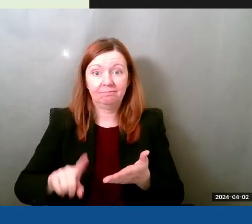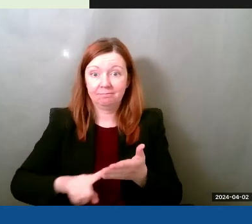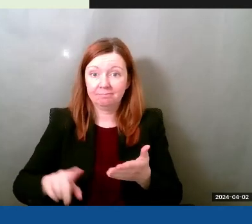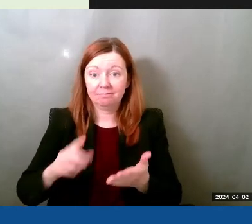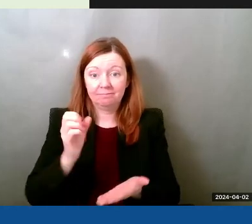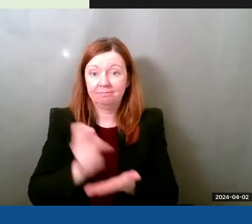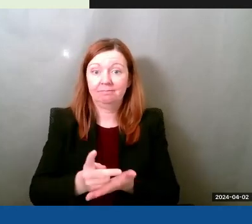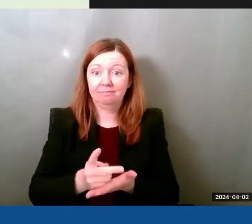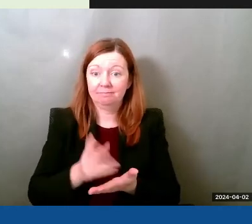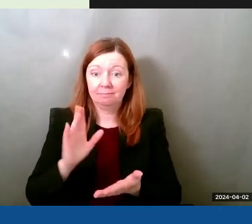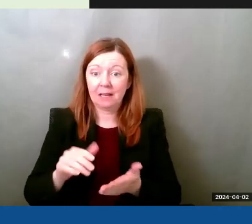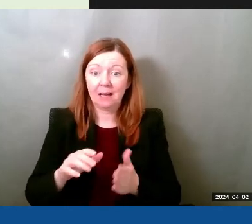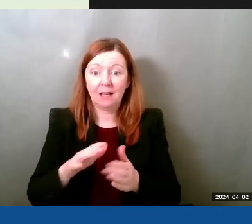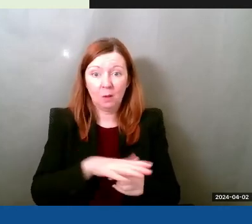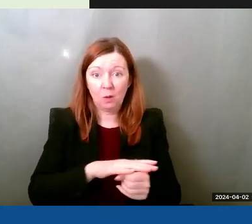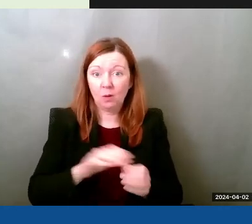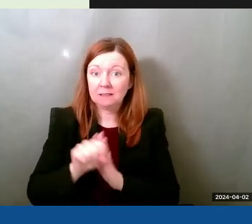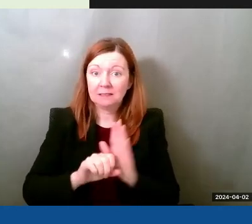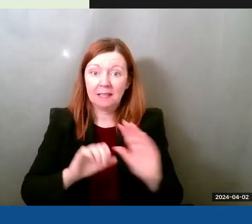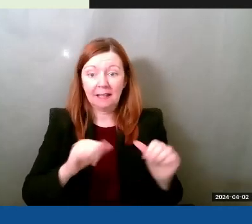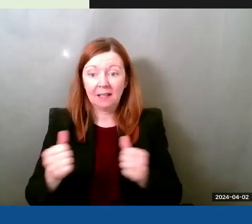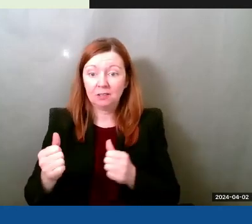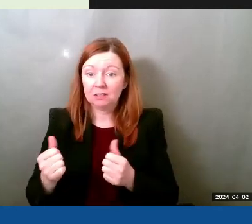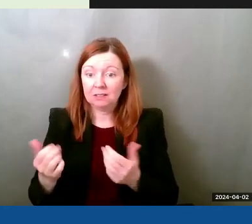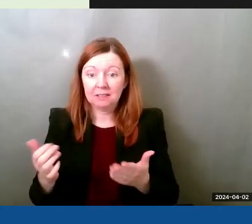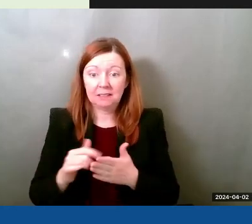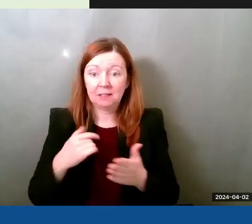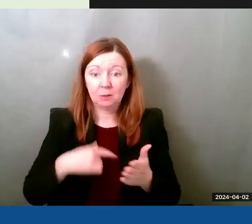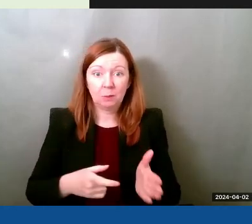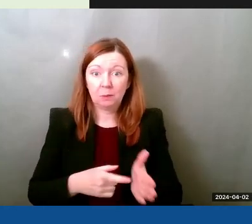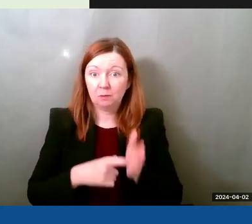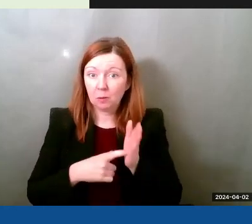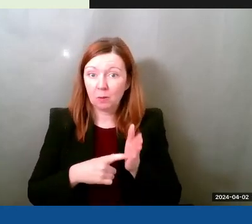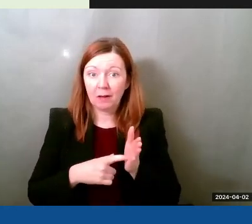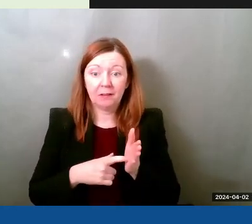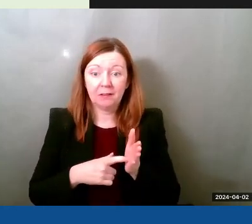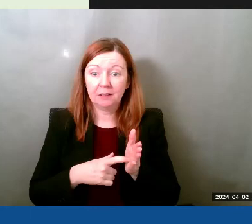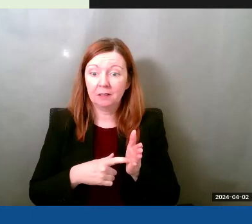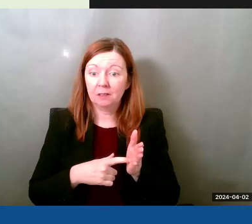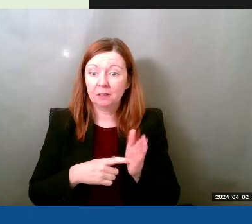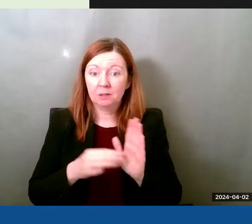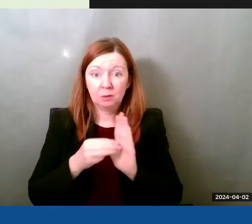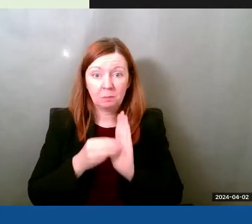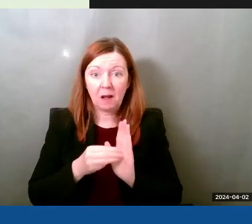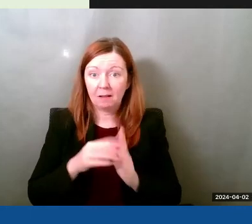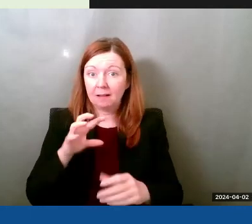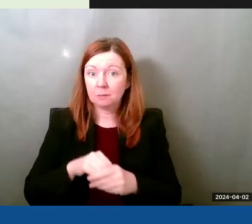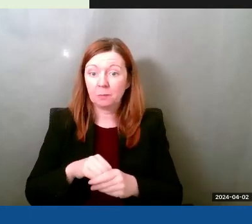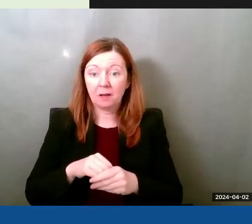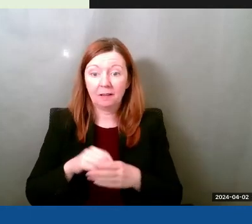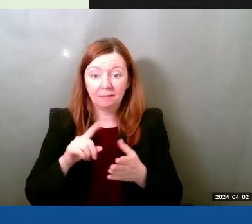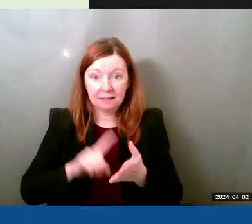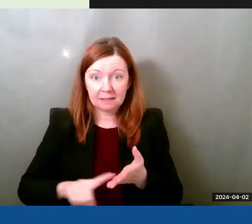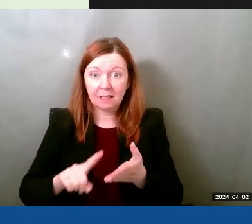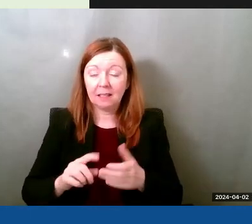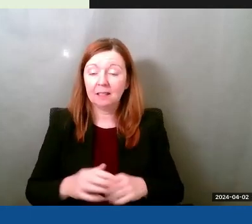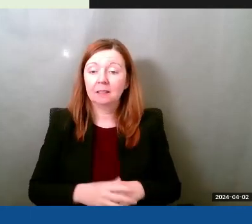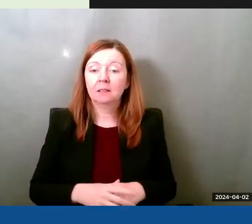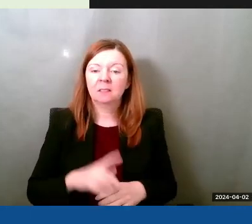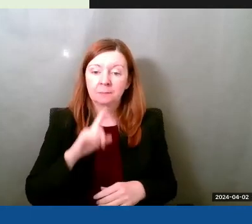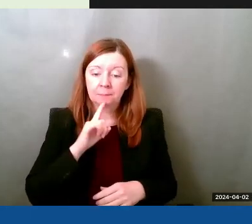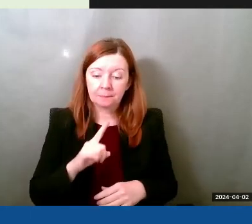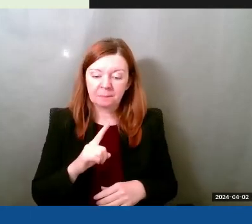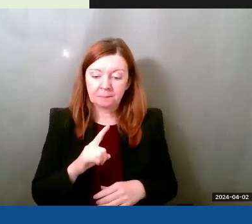transportation agencies. It is what we were required to model as part of this study. And